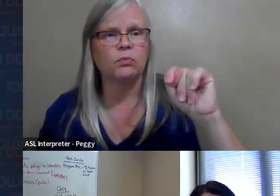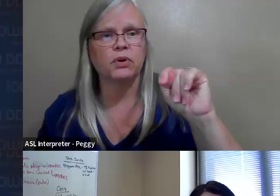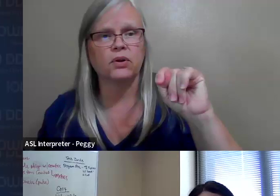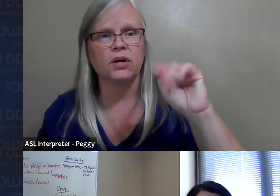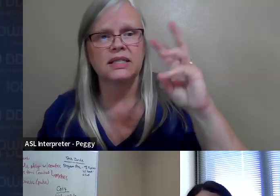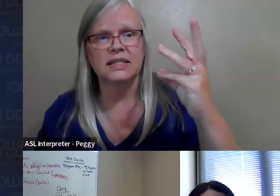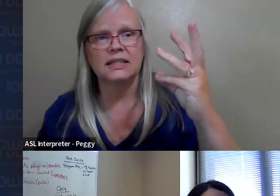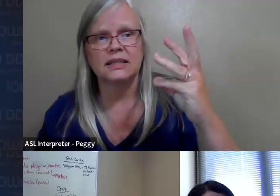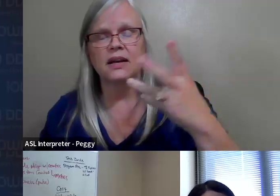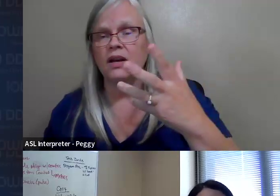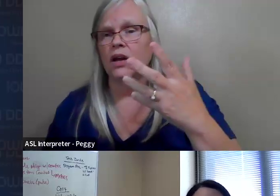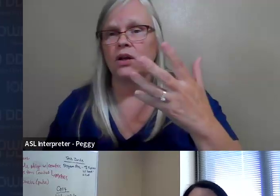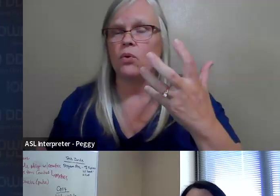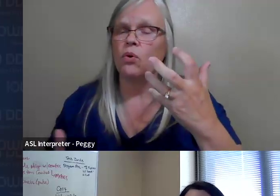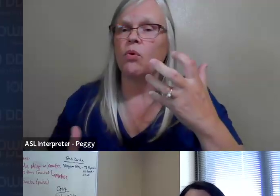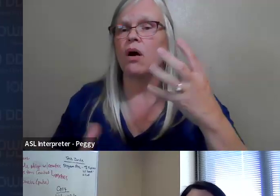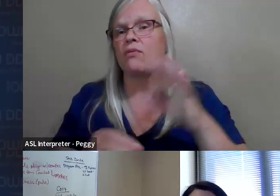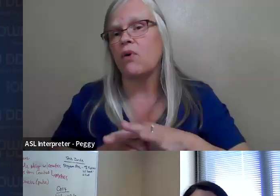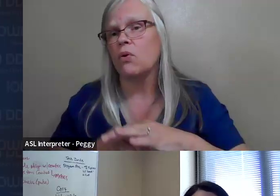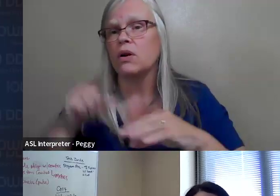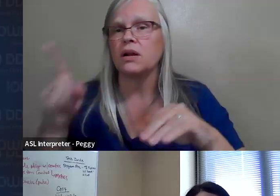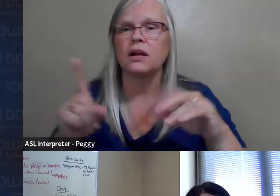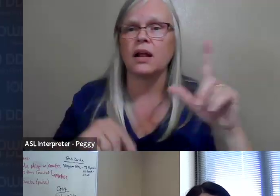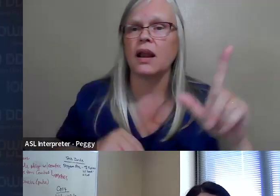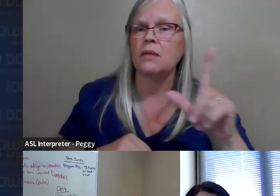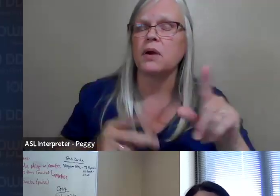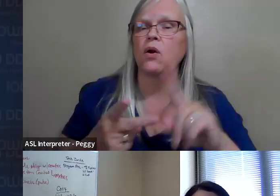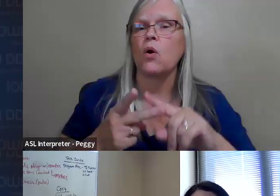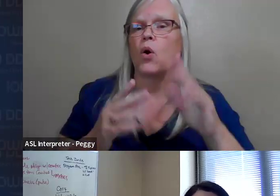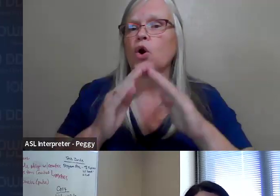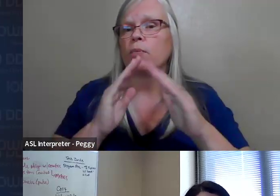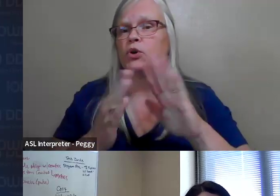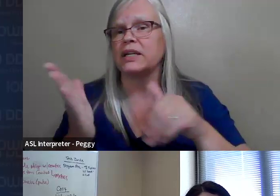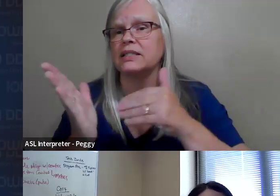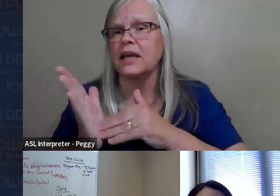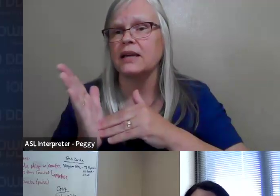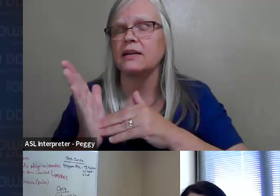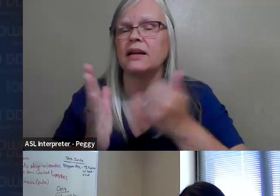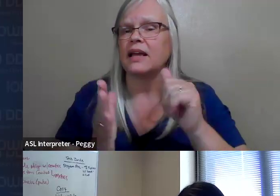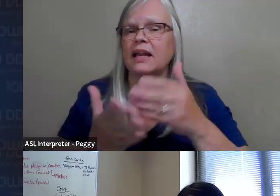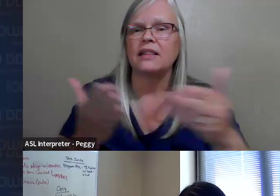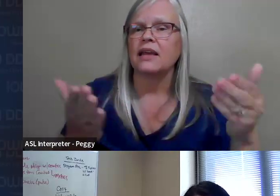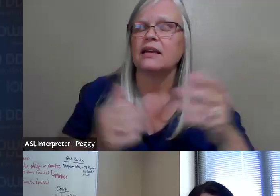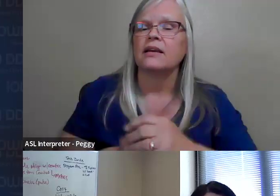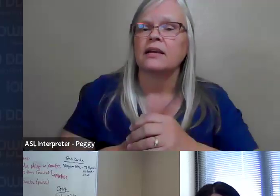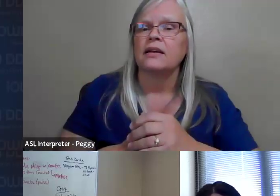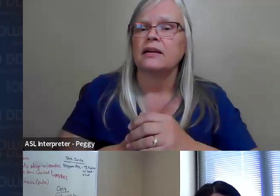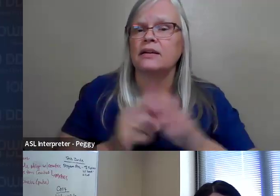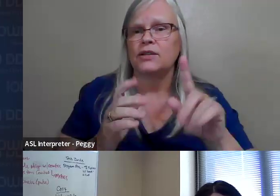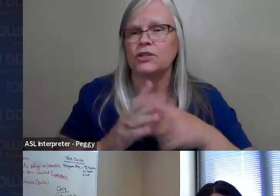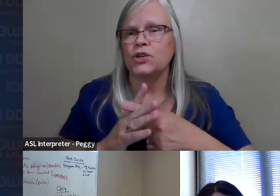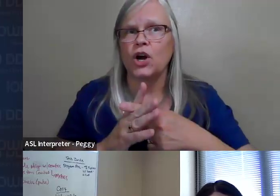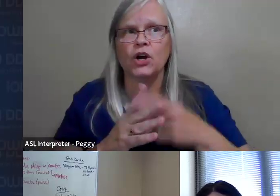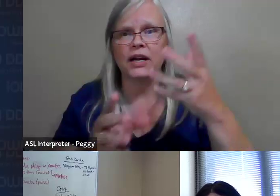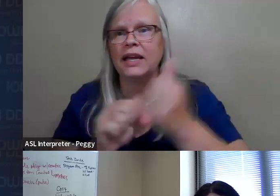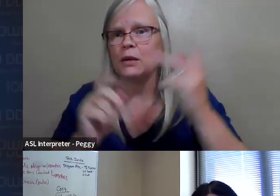see voting at, like I said, a library or community center or anything like that, start circulating